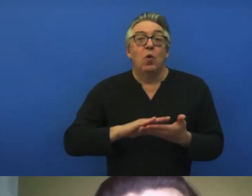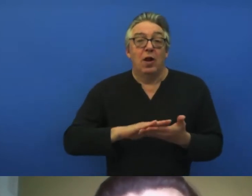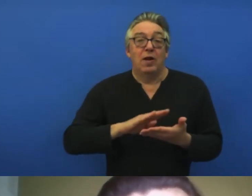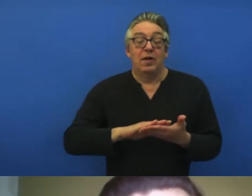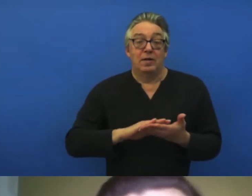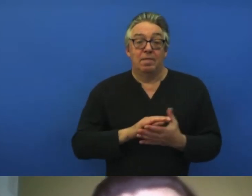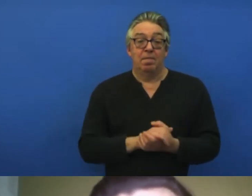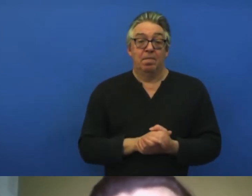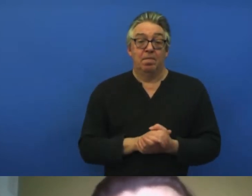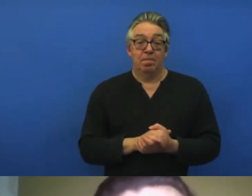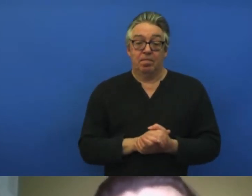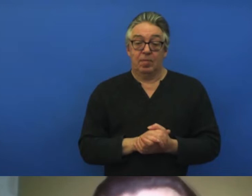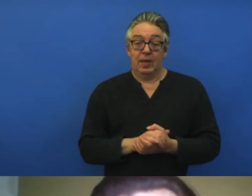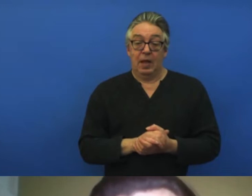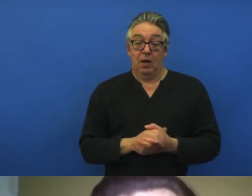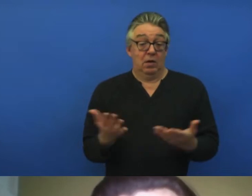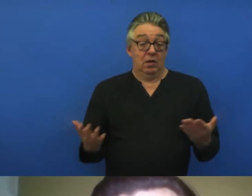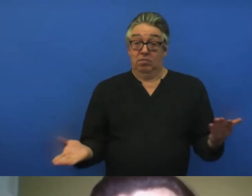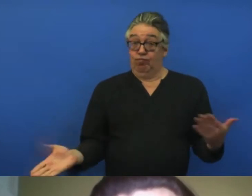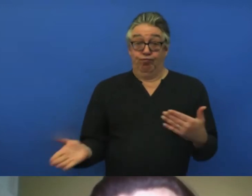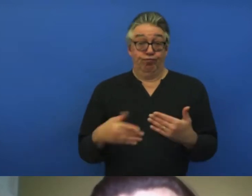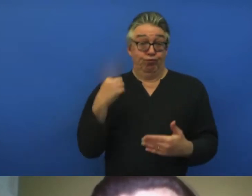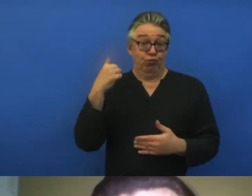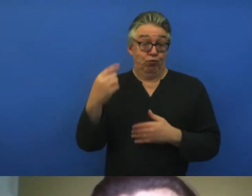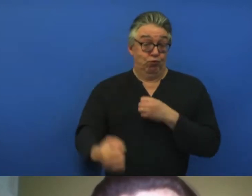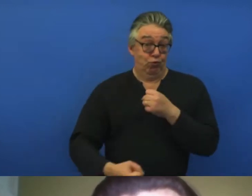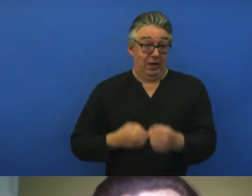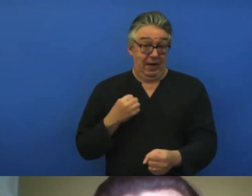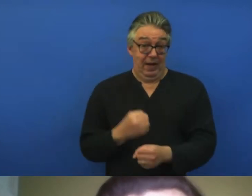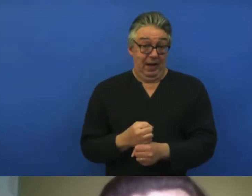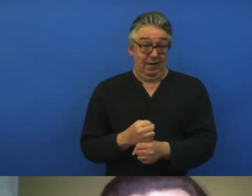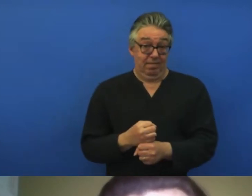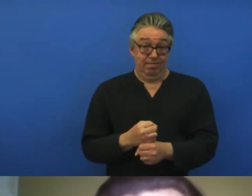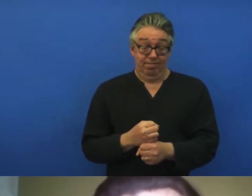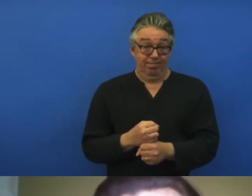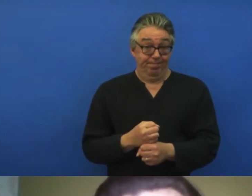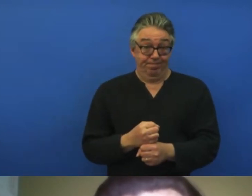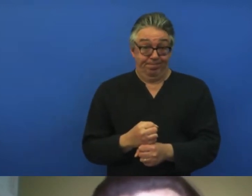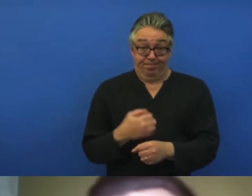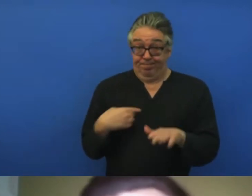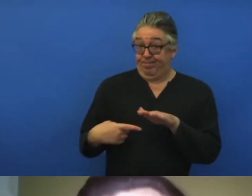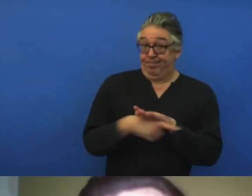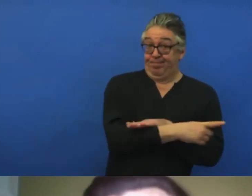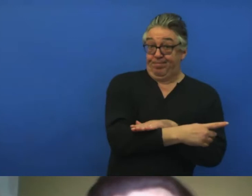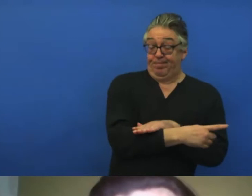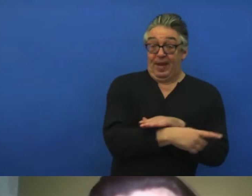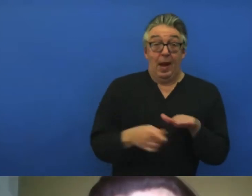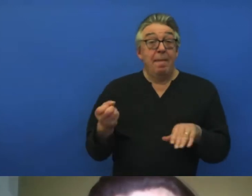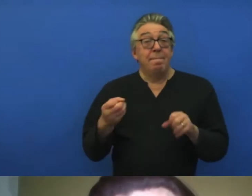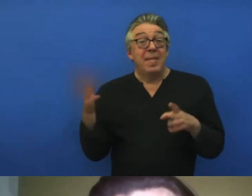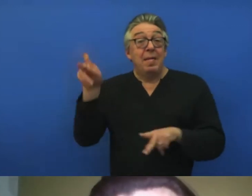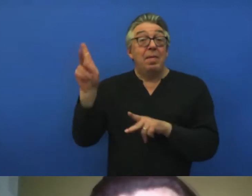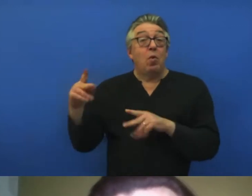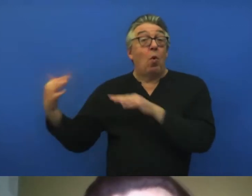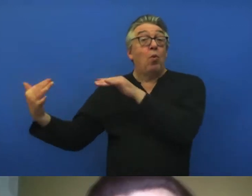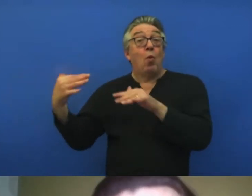leave for a whole year because the internally displaced persons were living there who had to leave their homes. And because